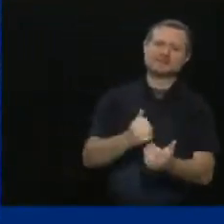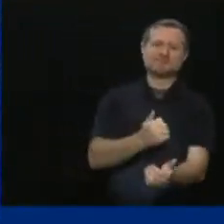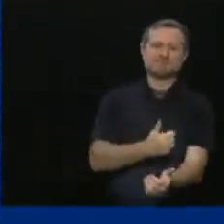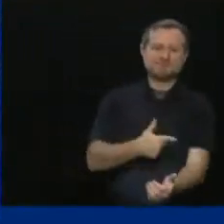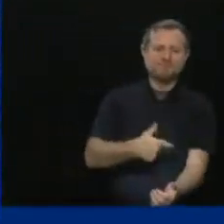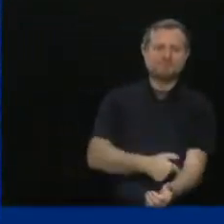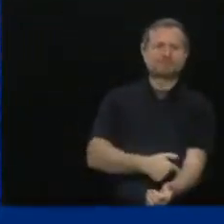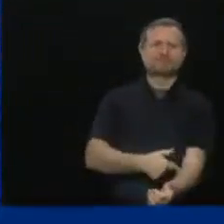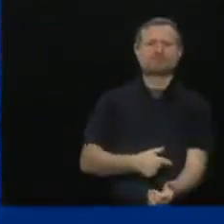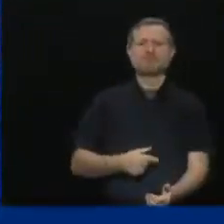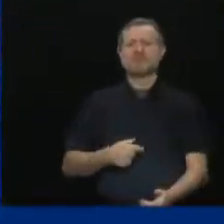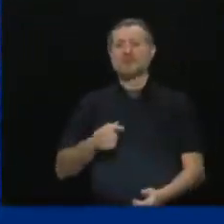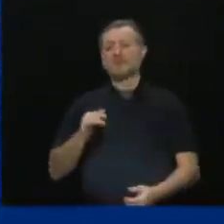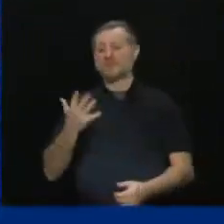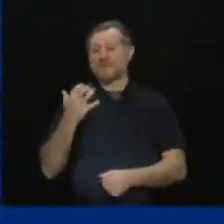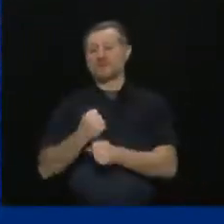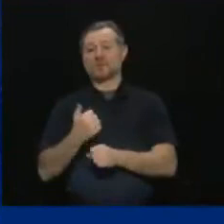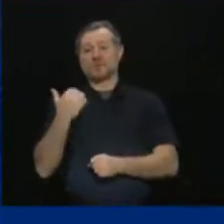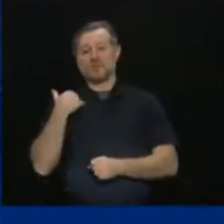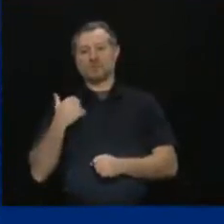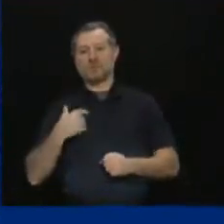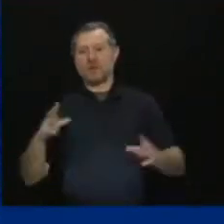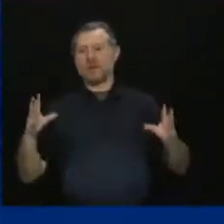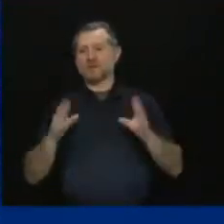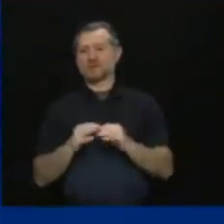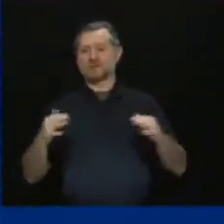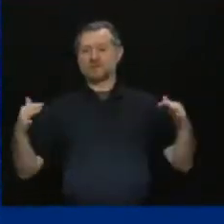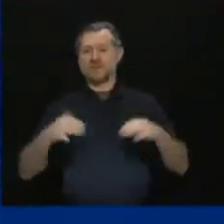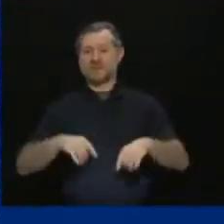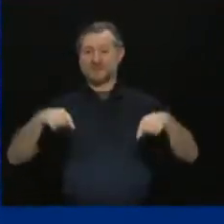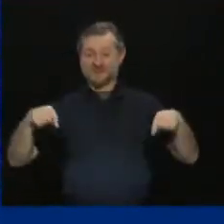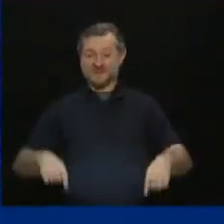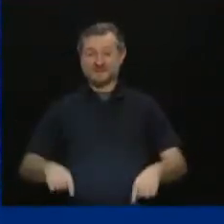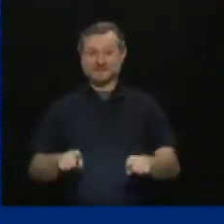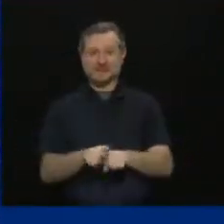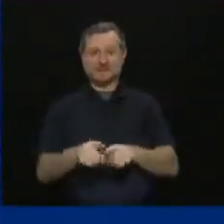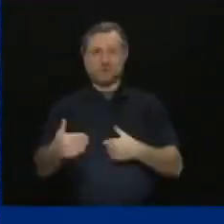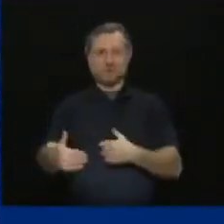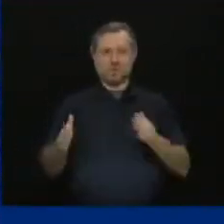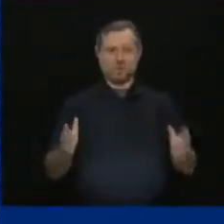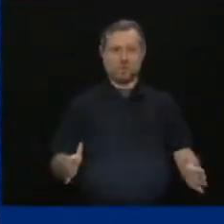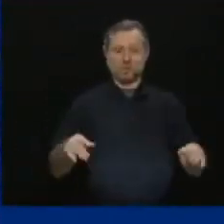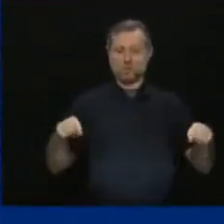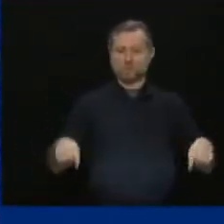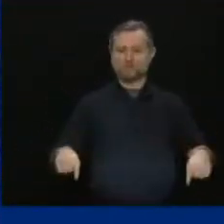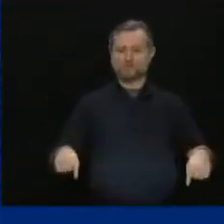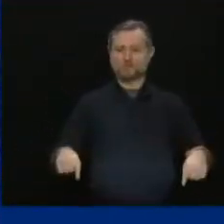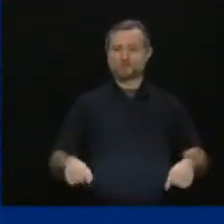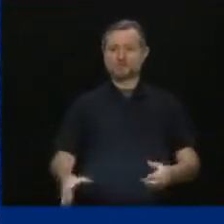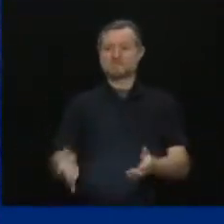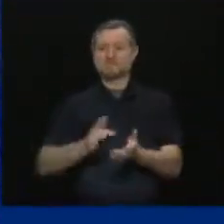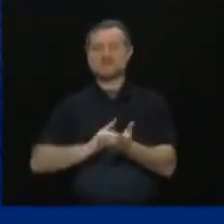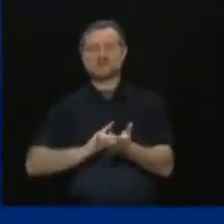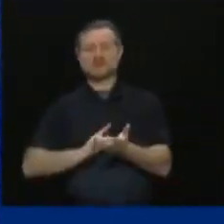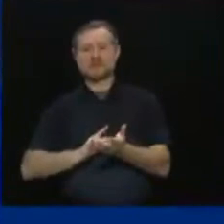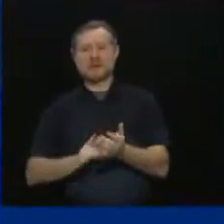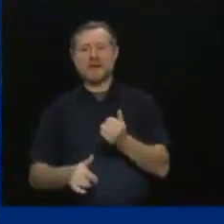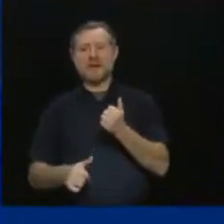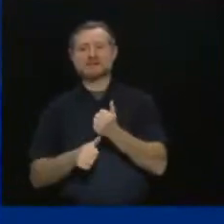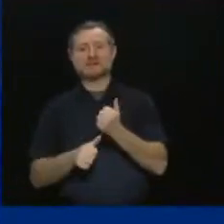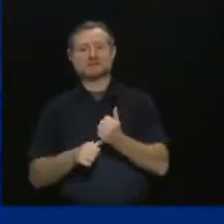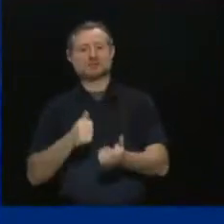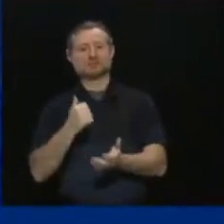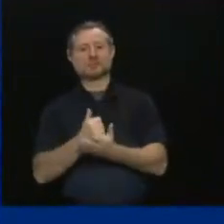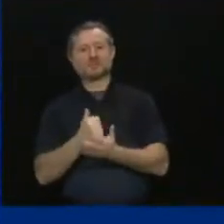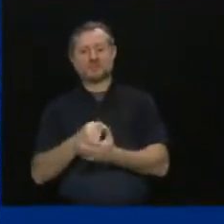5 years ago, we had a conference in this very room about medication-assisted treatment in jails and prisons because it